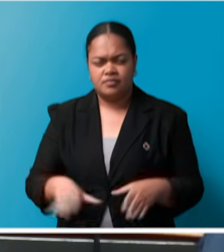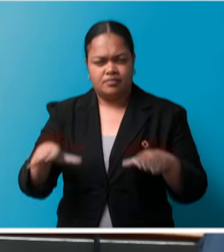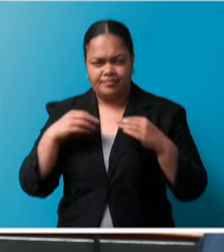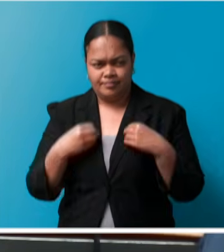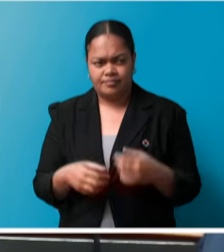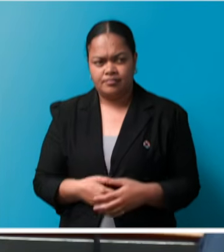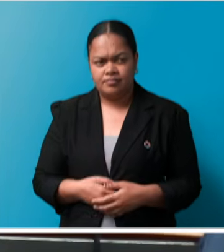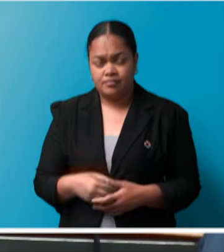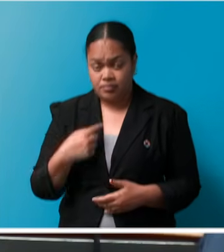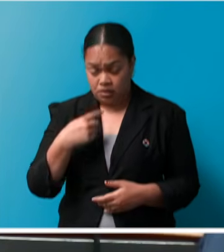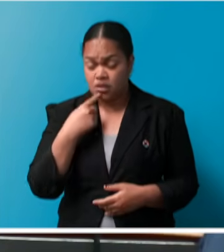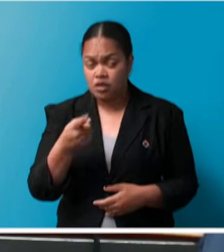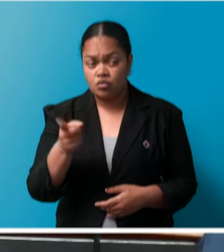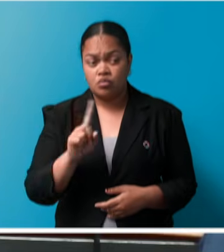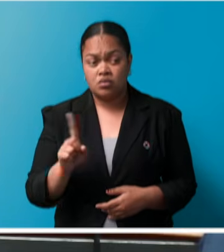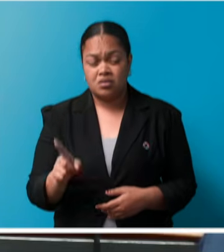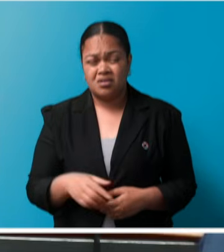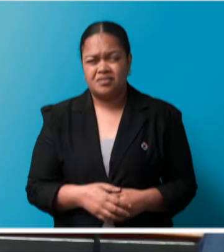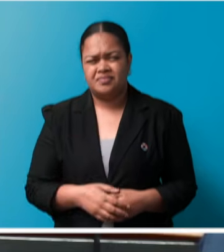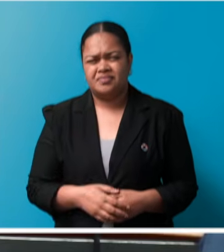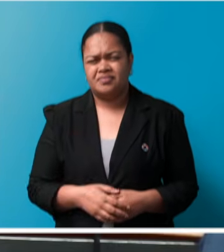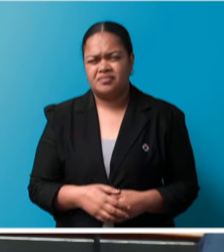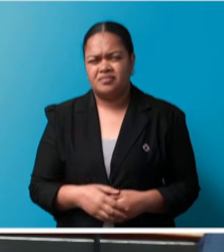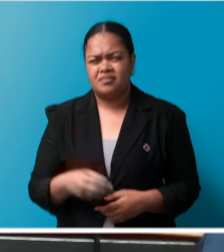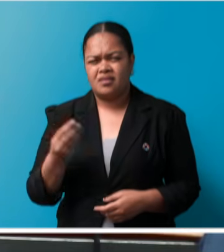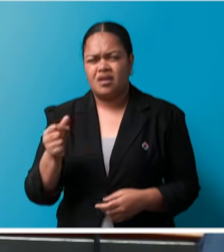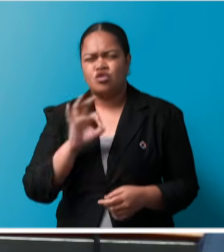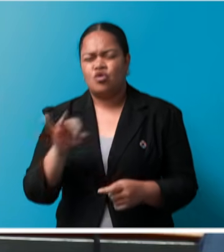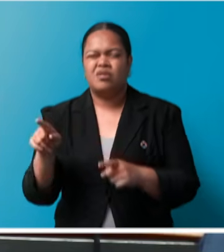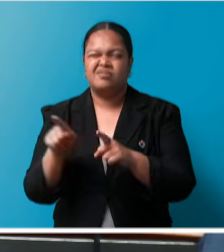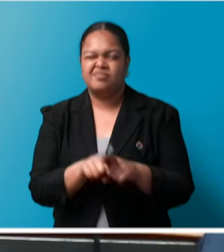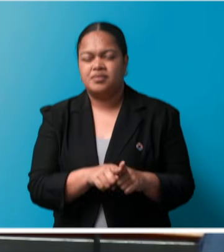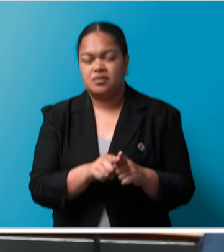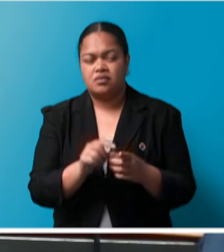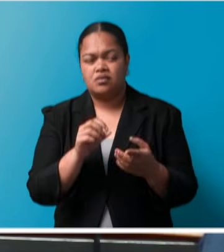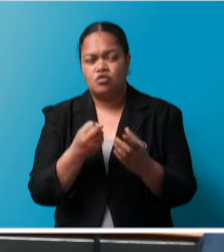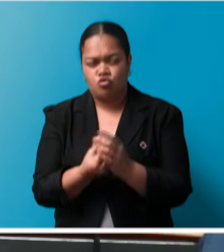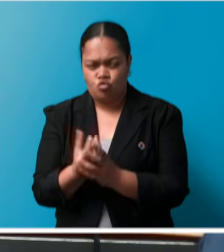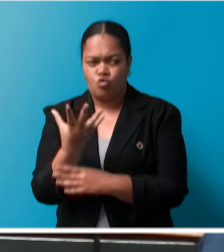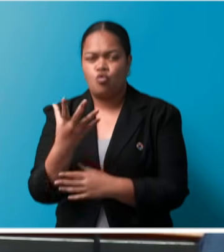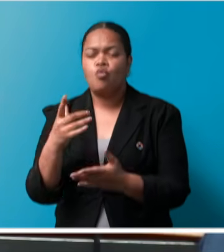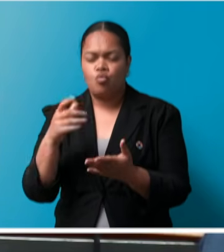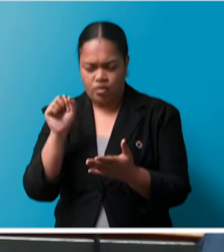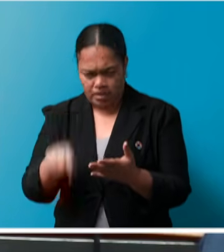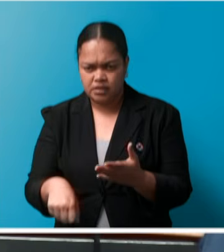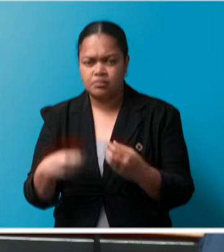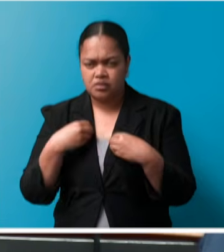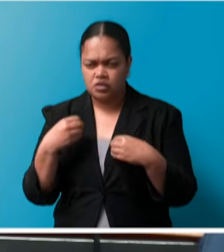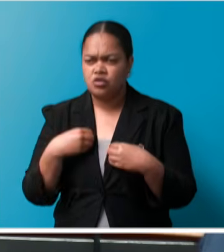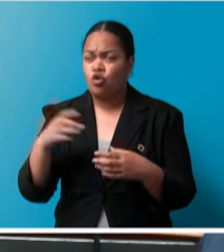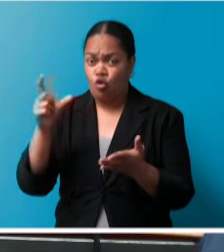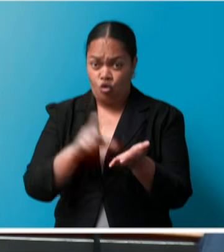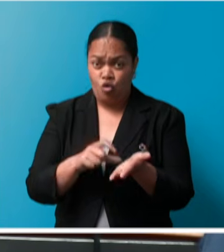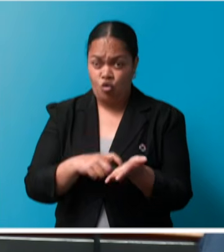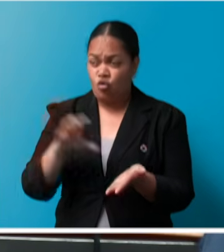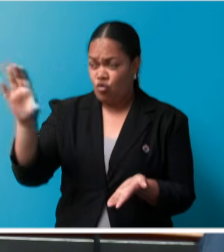And I'll tell you what, deficit doesn't mean business grows with loans. You have never been a